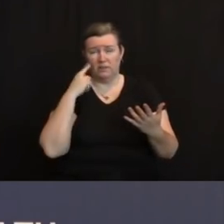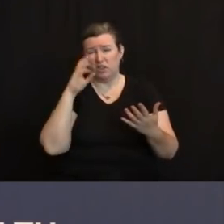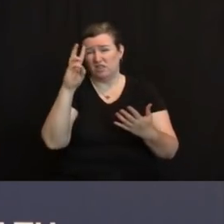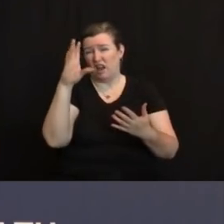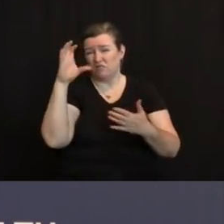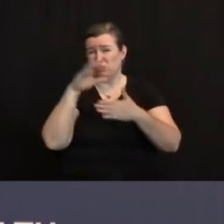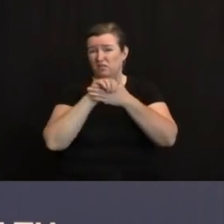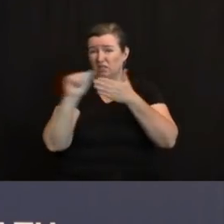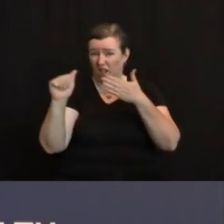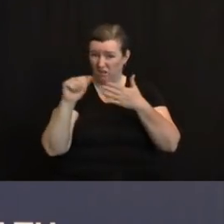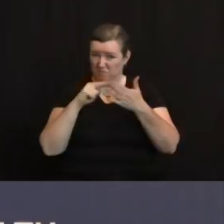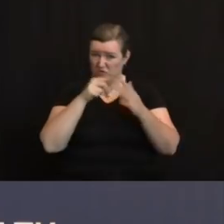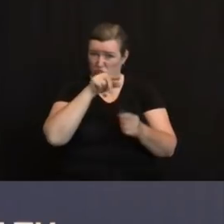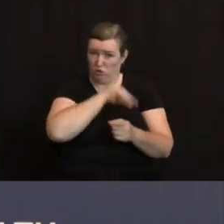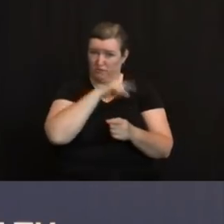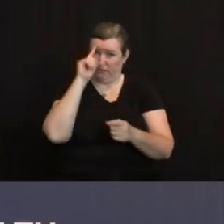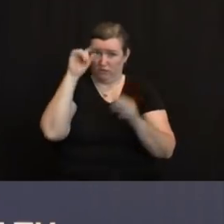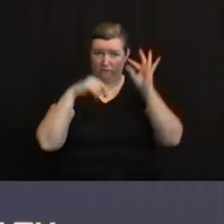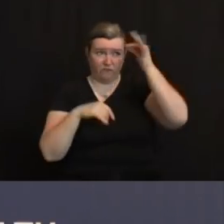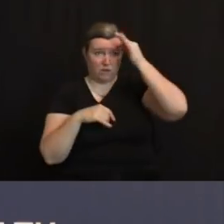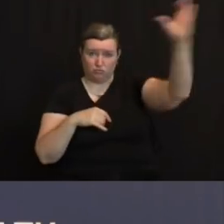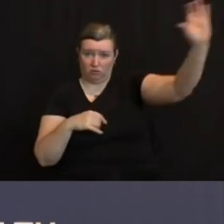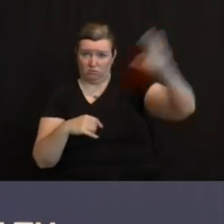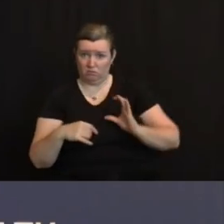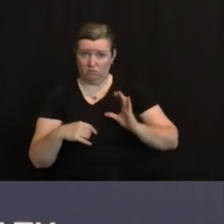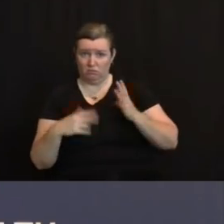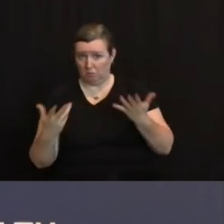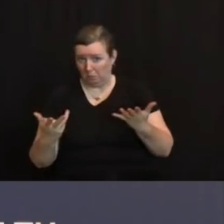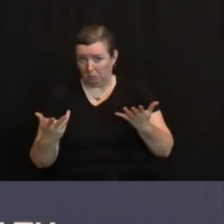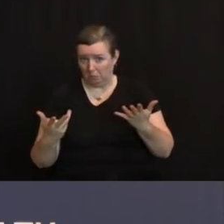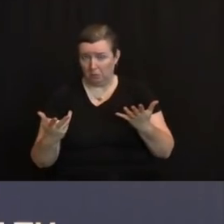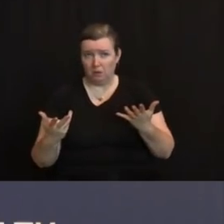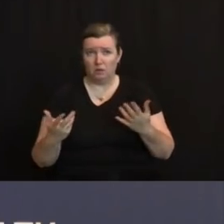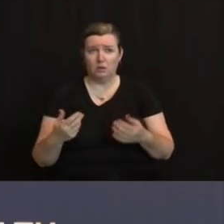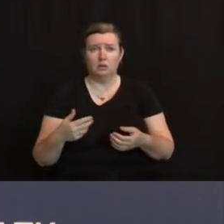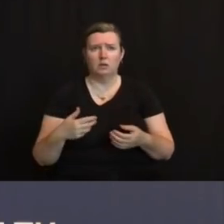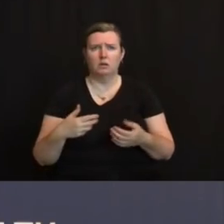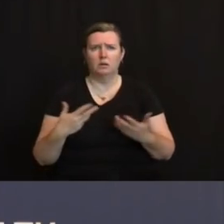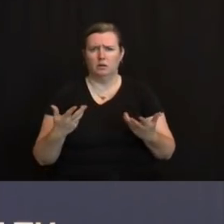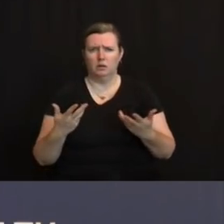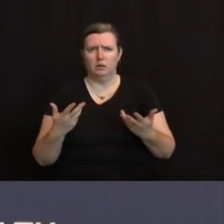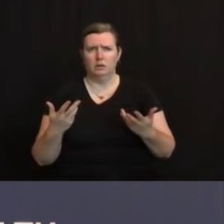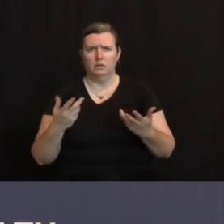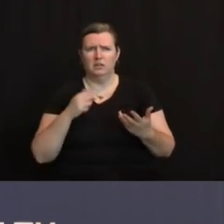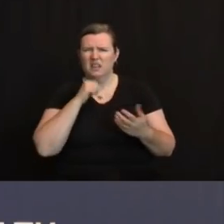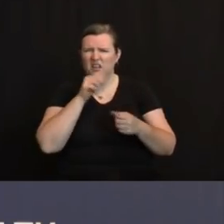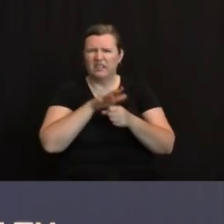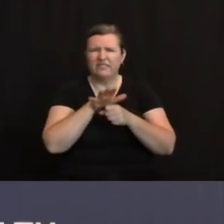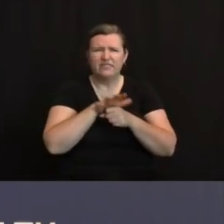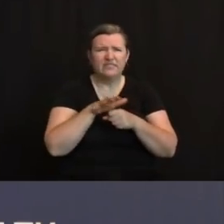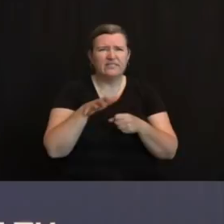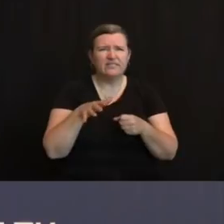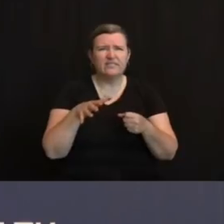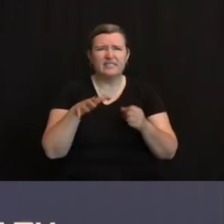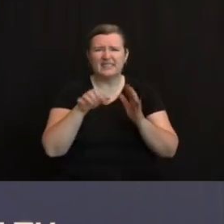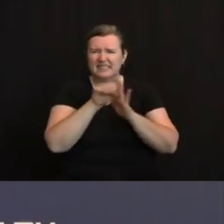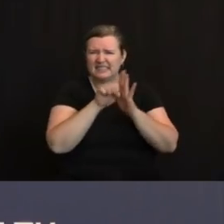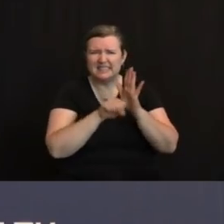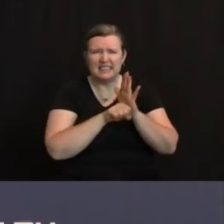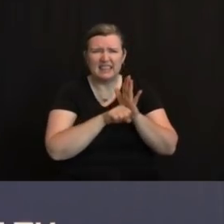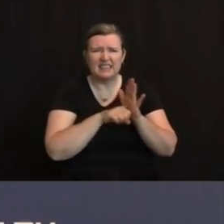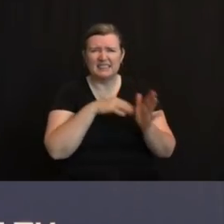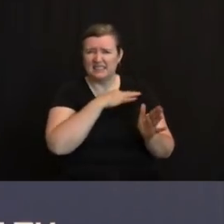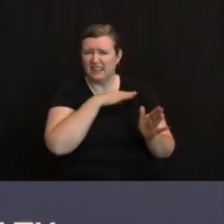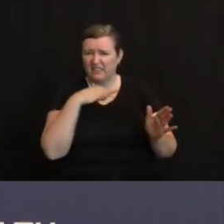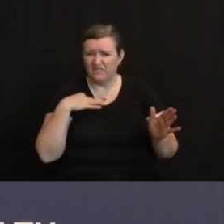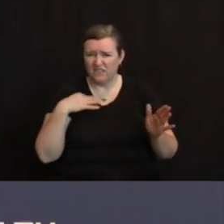as the state is reopening. In retrospect, would it have been better to sign that bipartisan bill sent to you more than a month ago